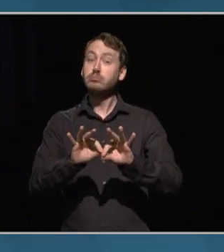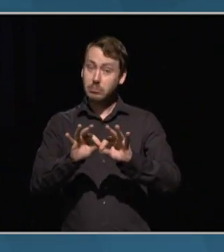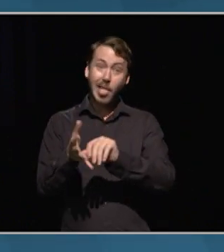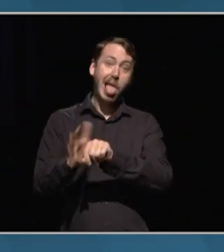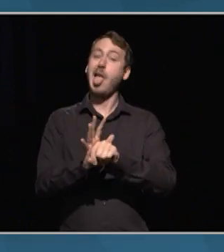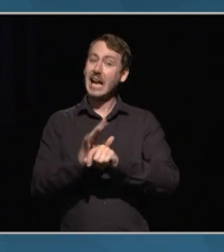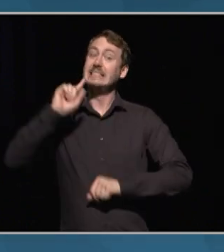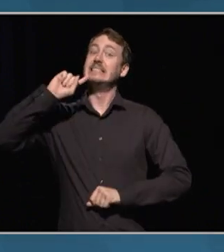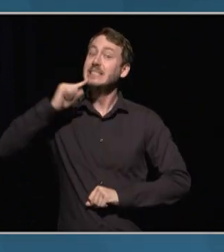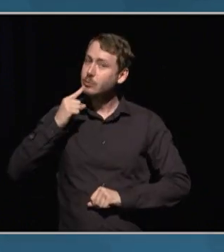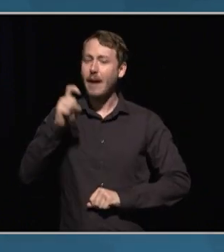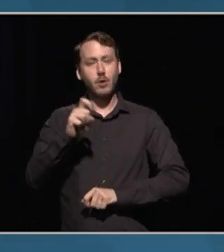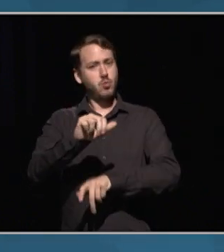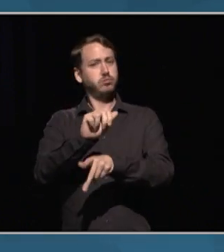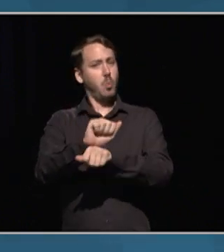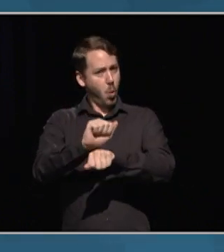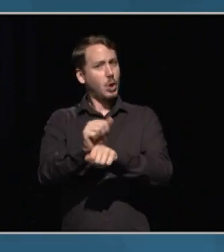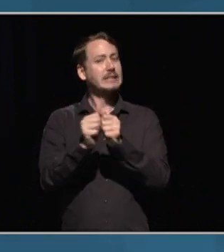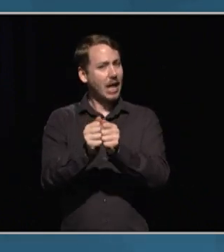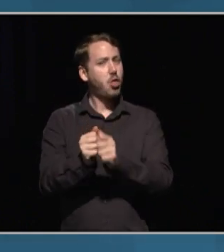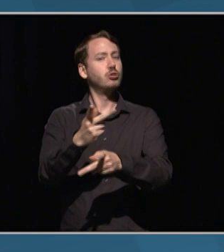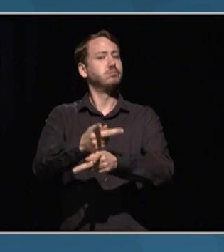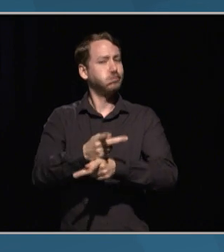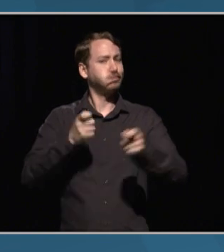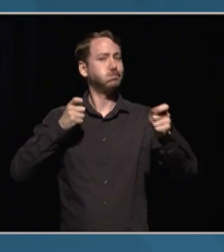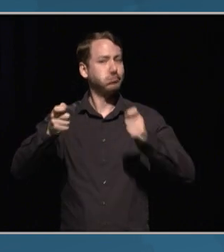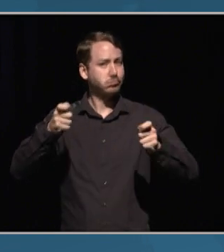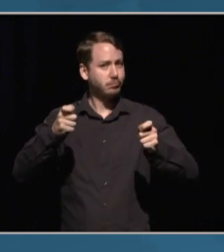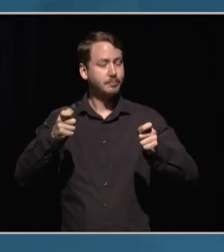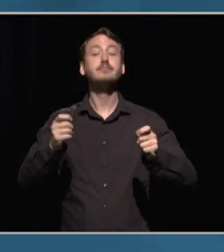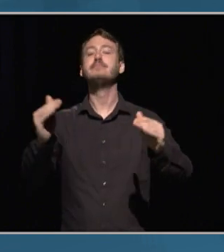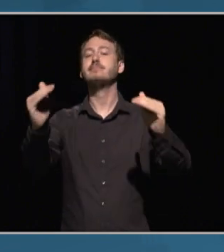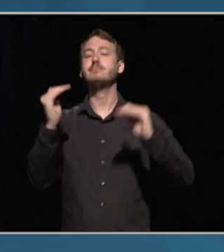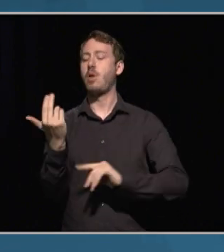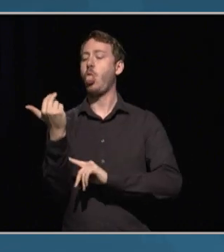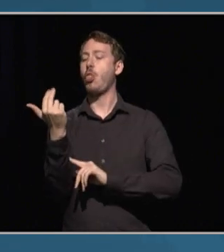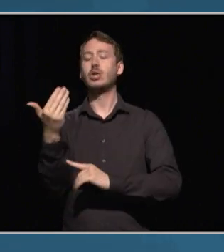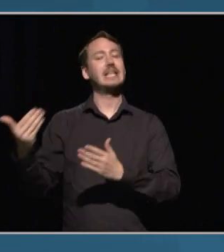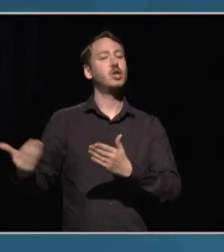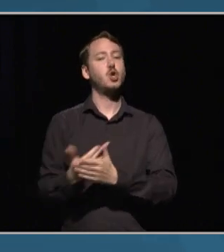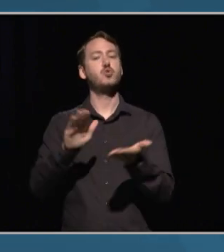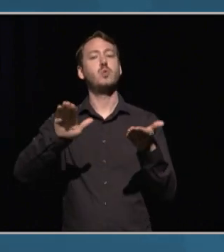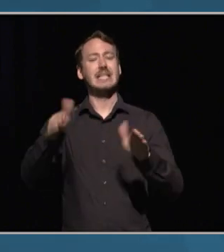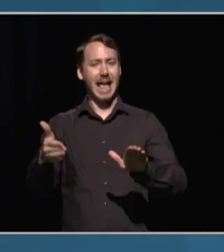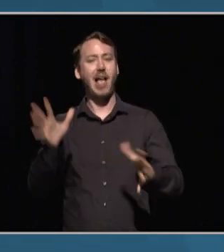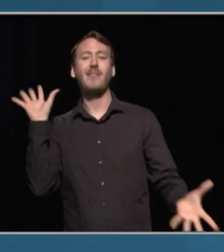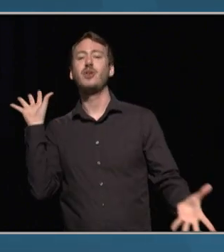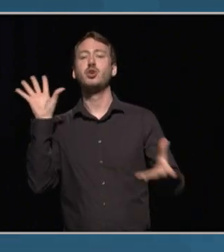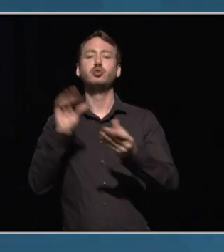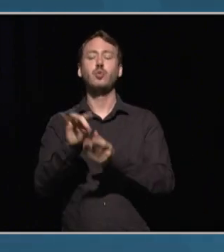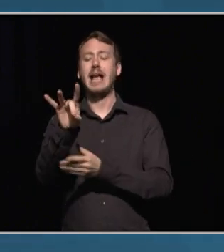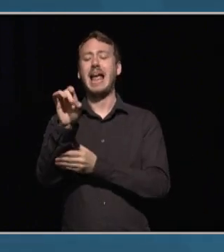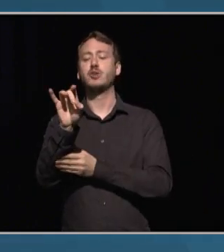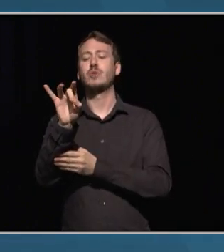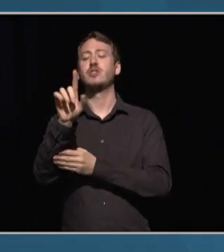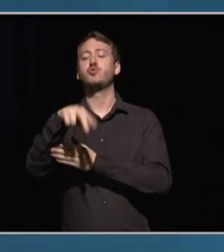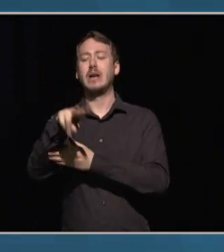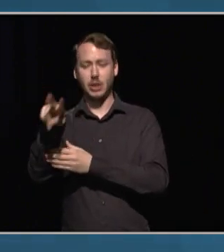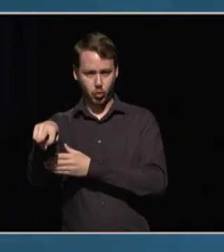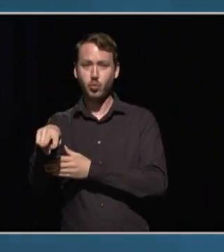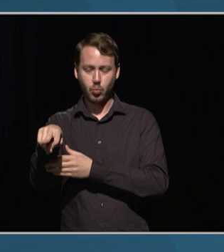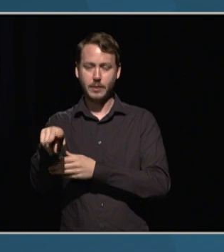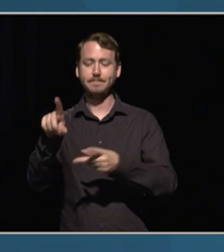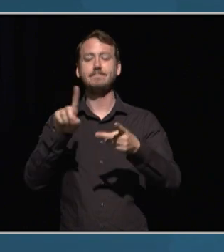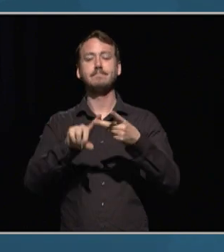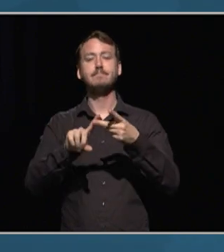work together to bring it under control. We have 13 new deaths to report this evening, bringing the total to 822.